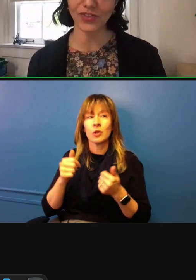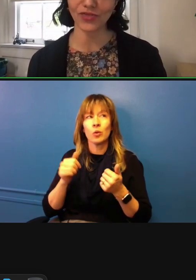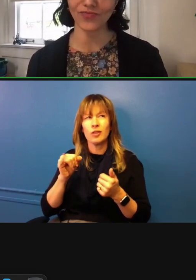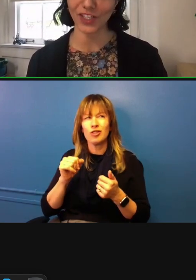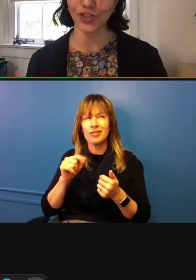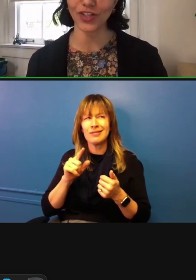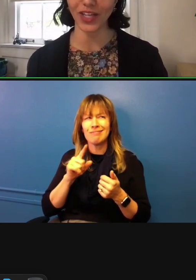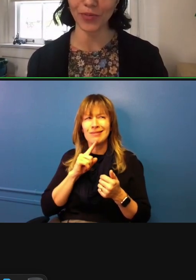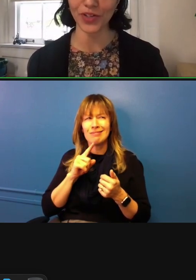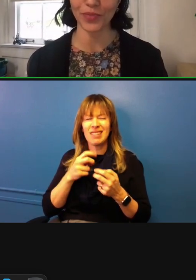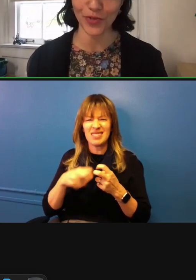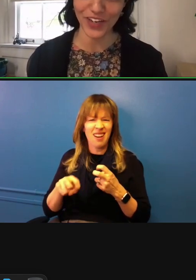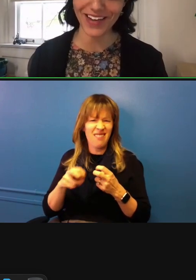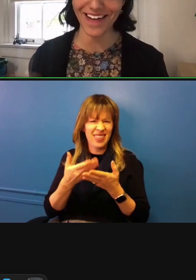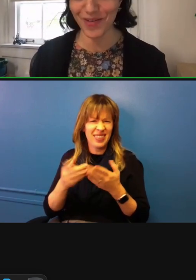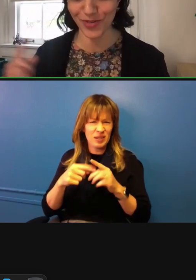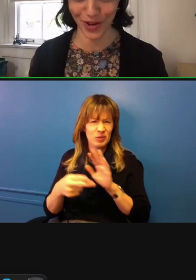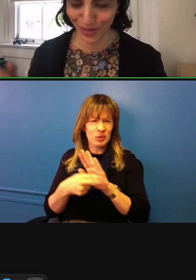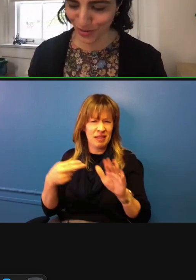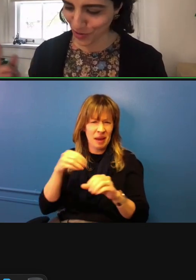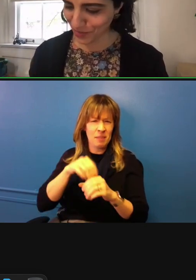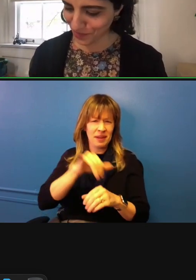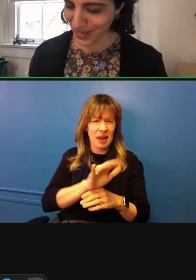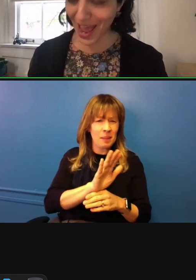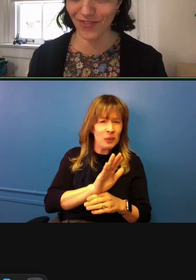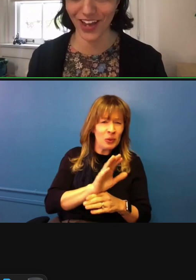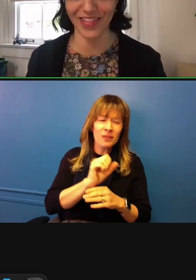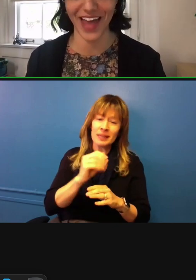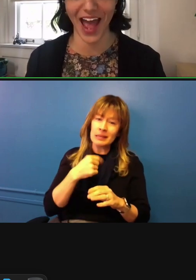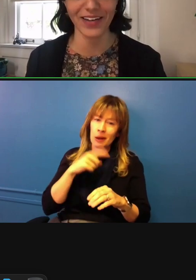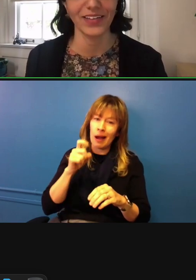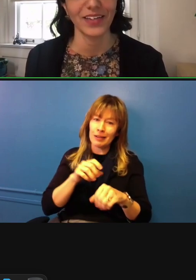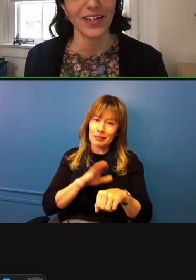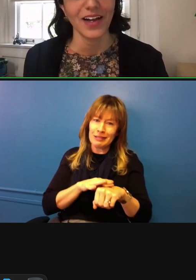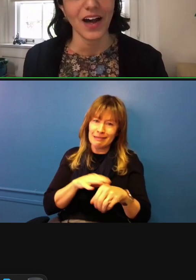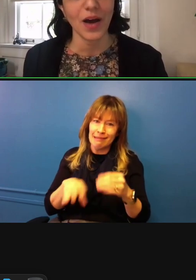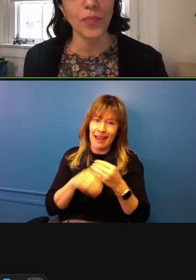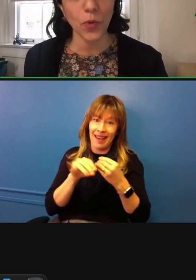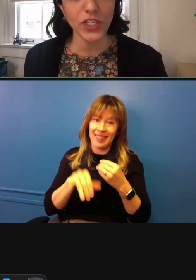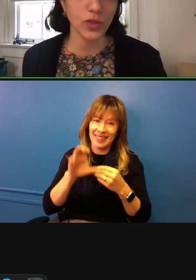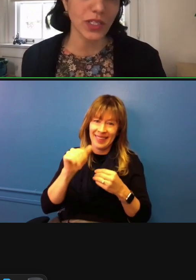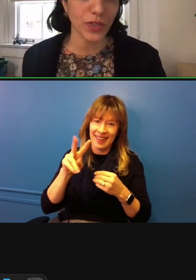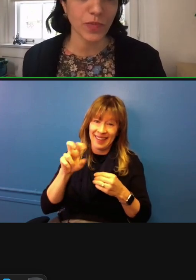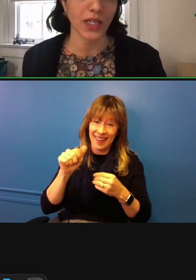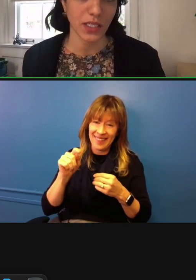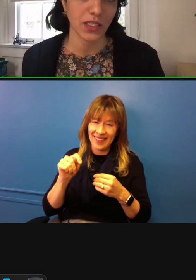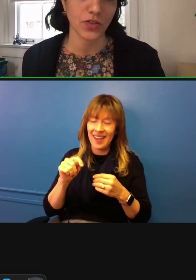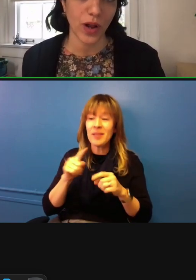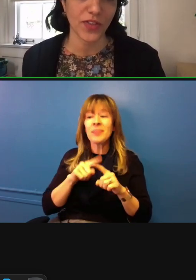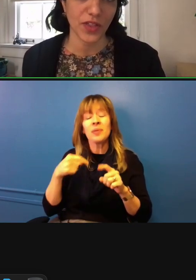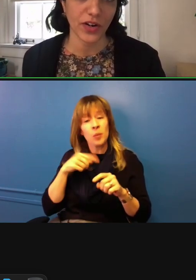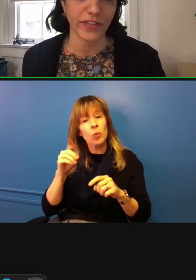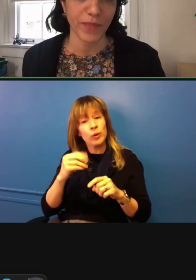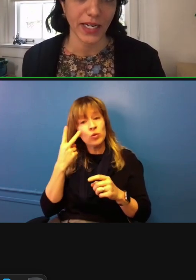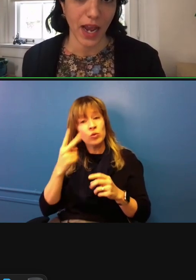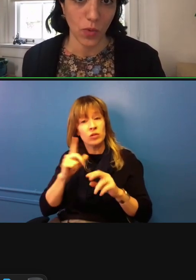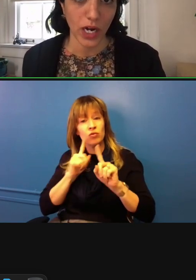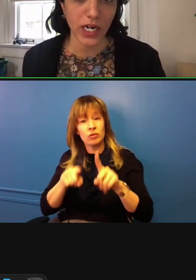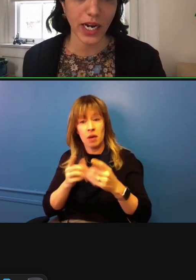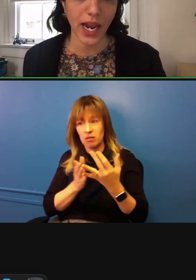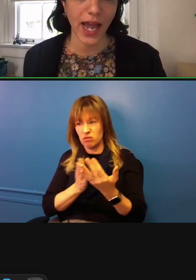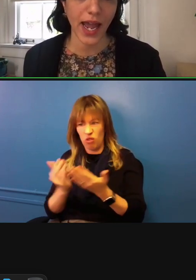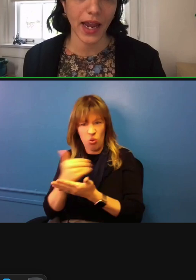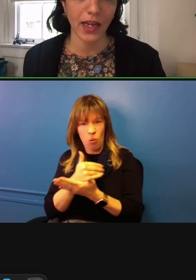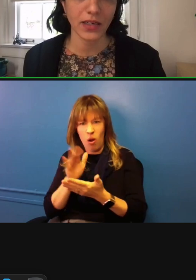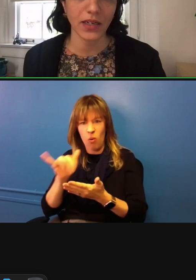difficult feature to label in the movie, so I do want to caveat that. But we do see responses throughout the theory of mind